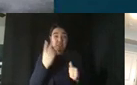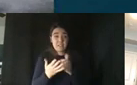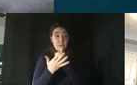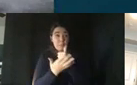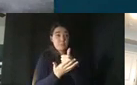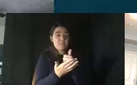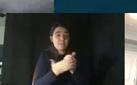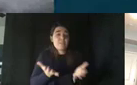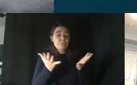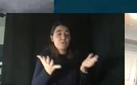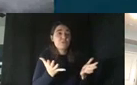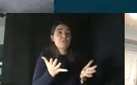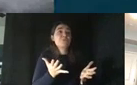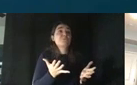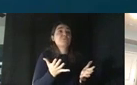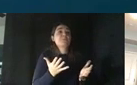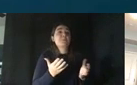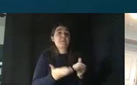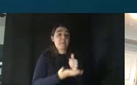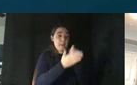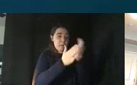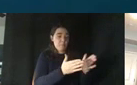in our writing as well.